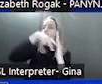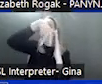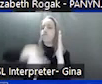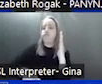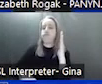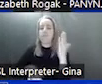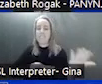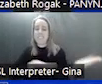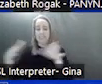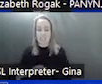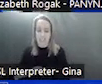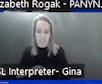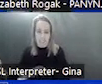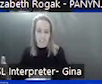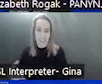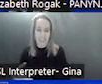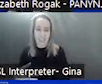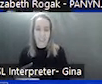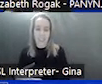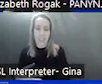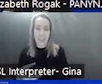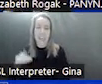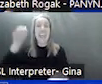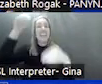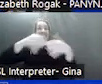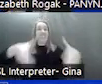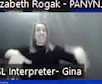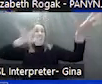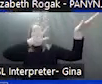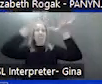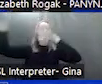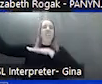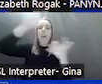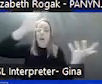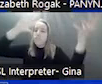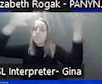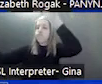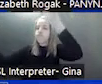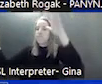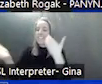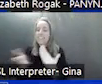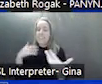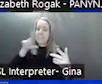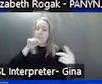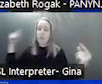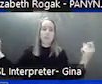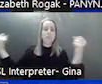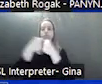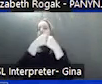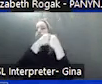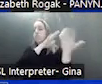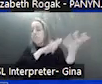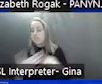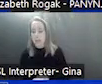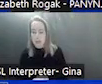Disorienting bright light beams in the sky are also a major cause of collisions. We know this because New York City Audubon